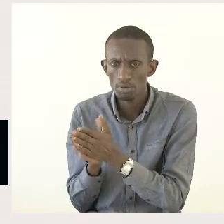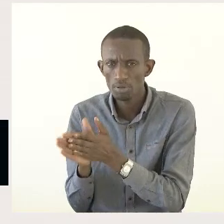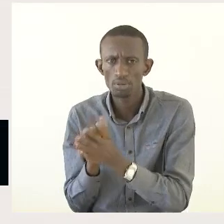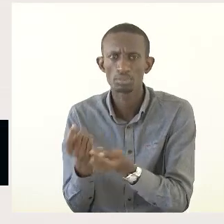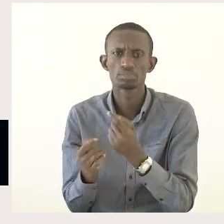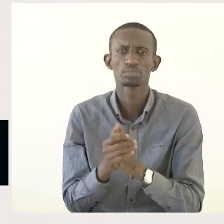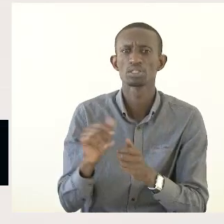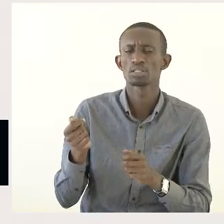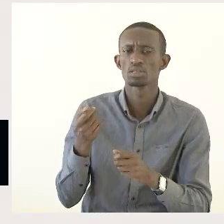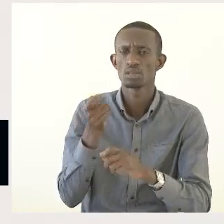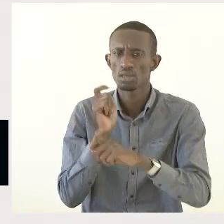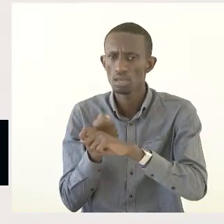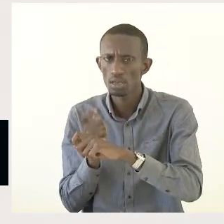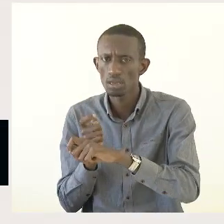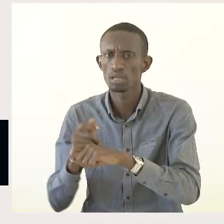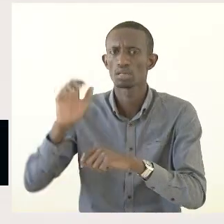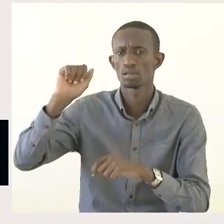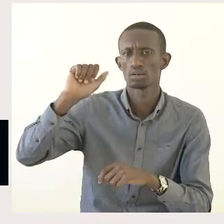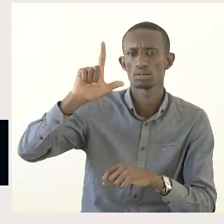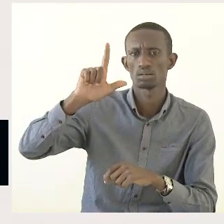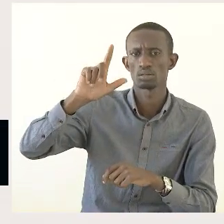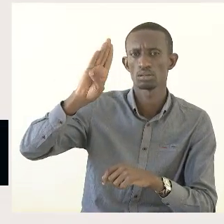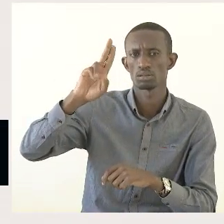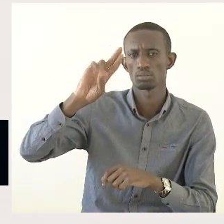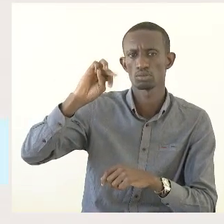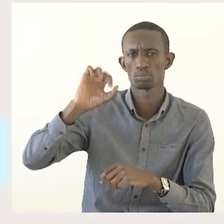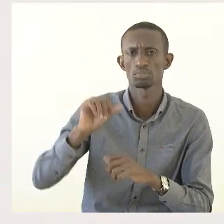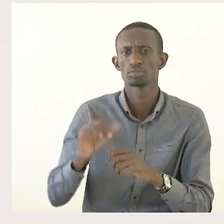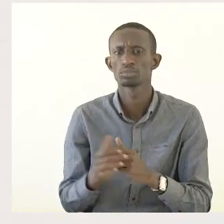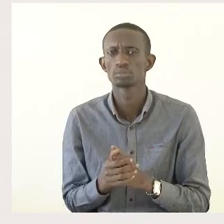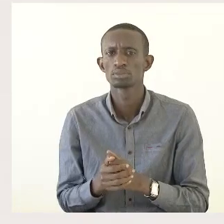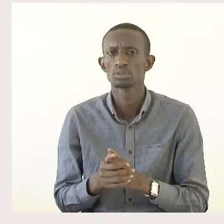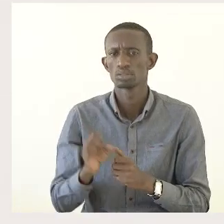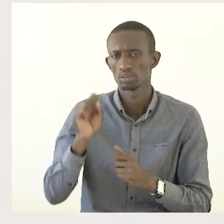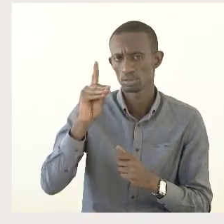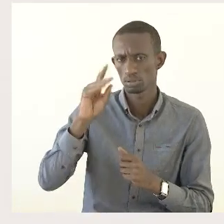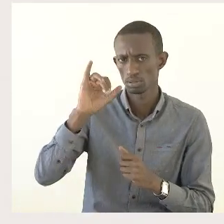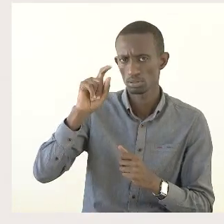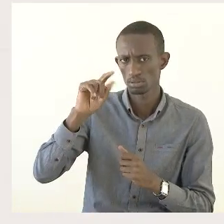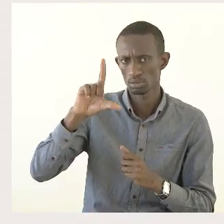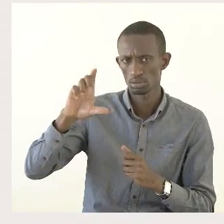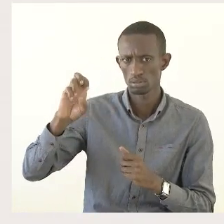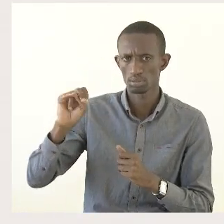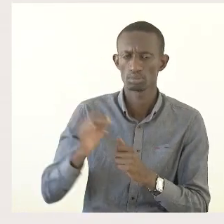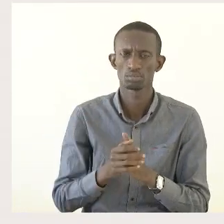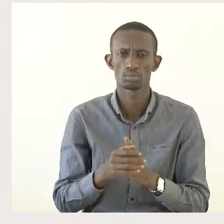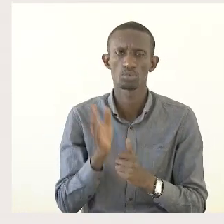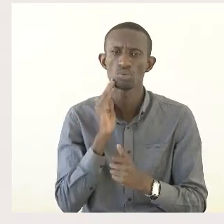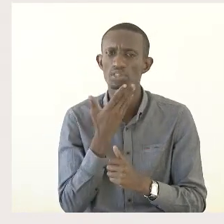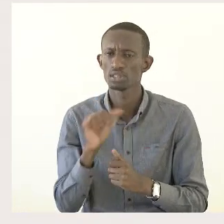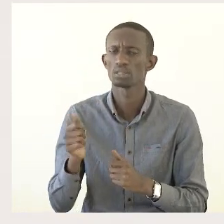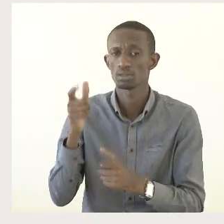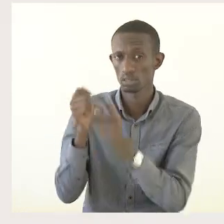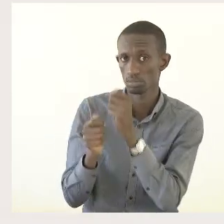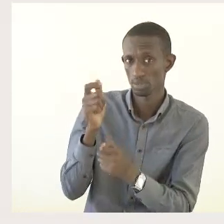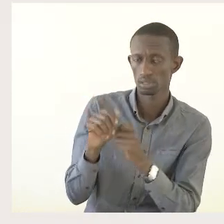water? Most of the time we use distilled water as a control experiment. Milk and now Meron's reagent.